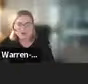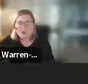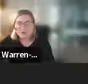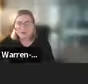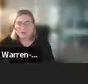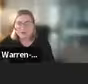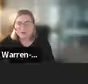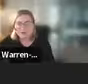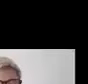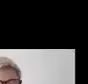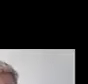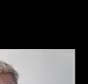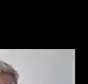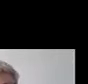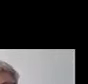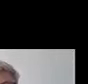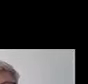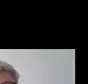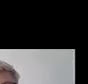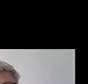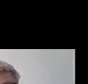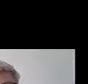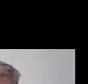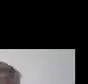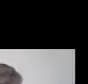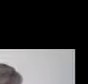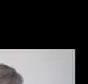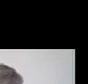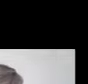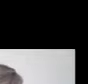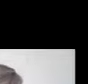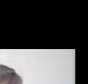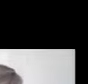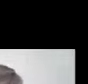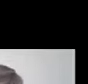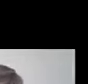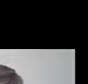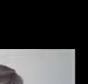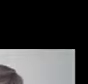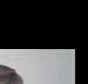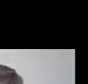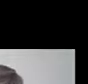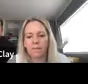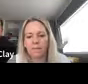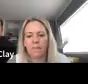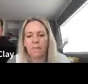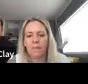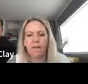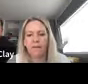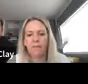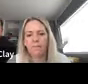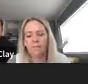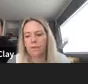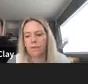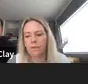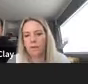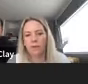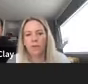playground? No, we can just see the toilets. Yeah, so I'm just going to change it to,